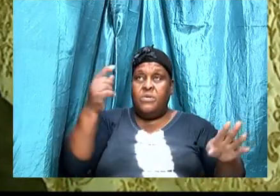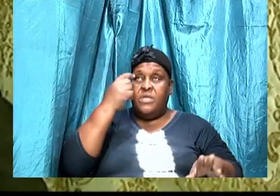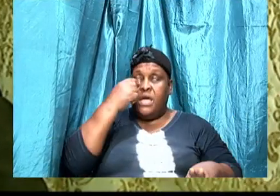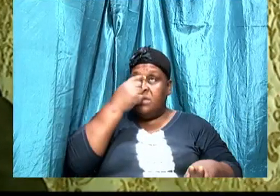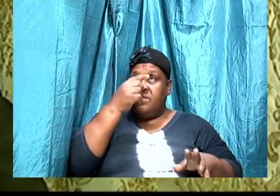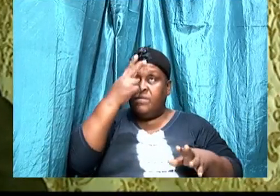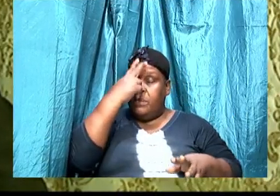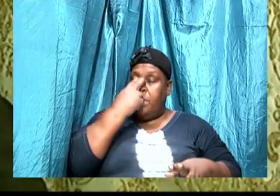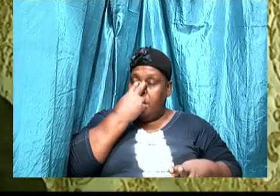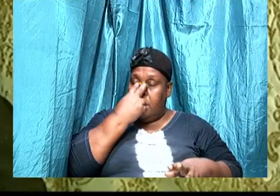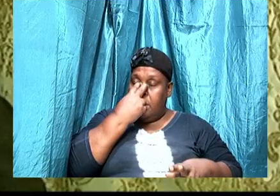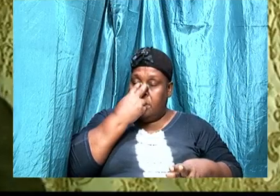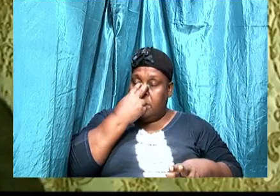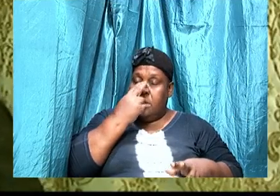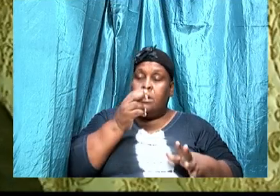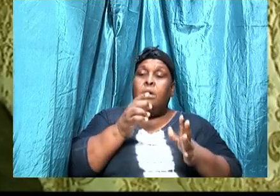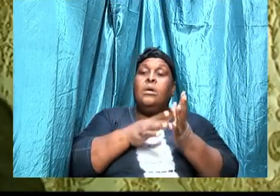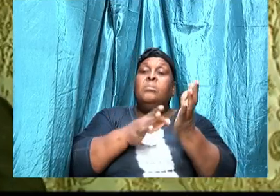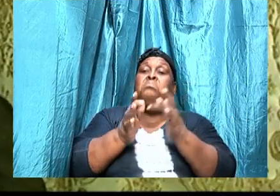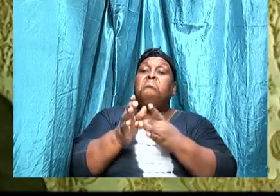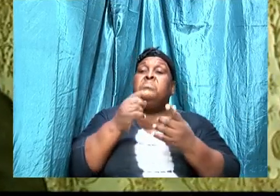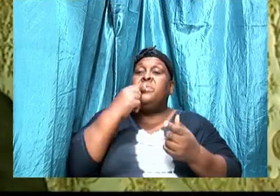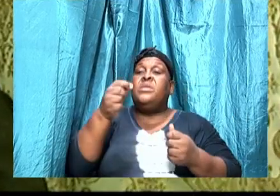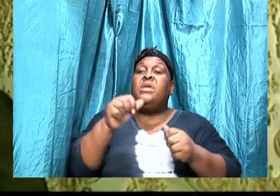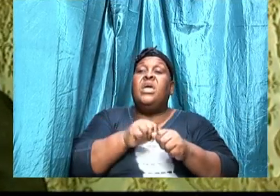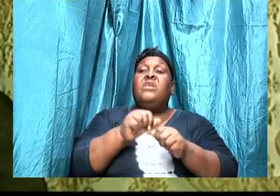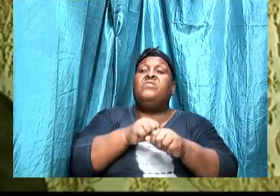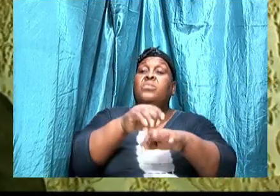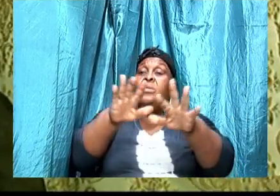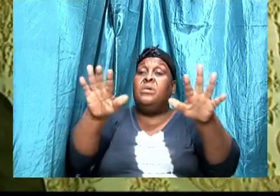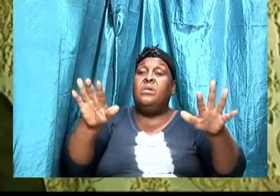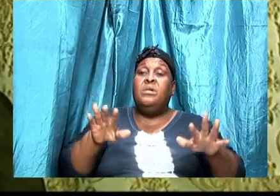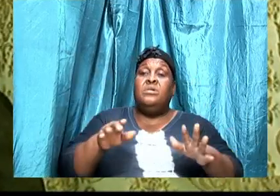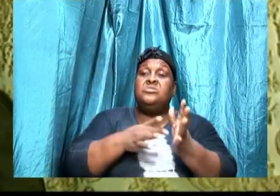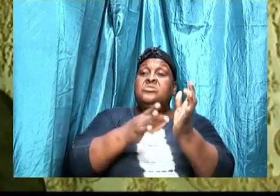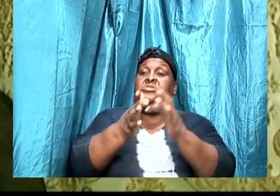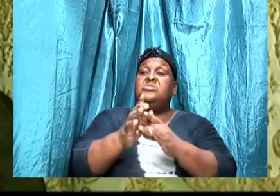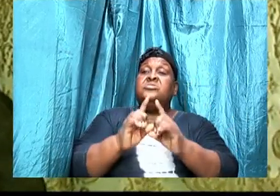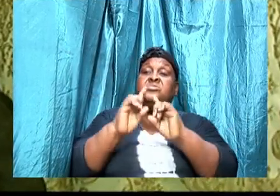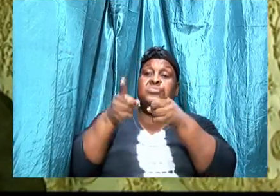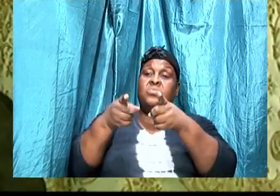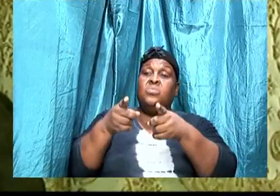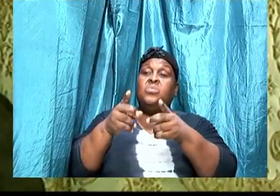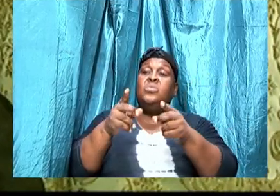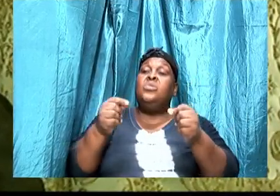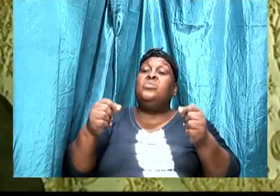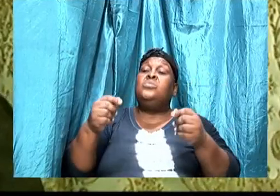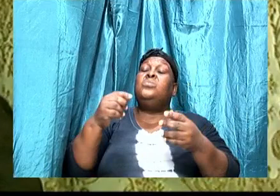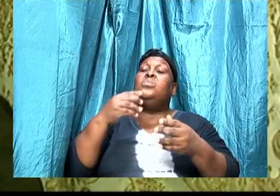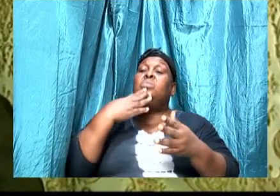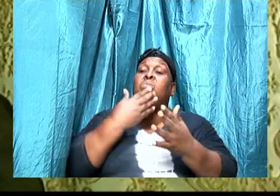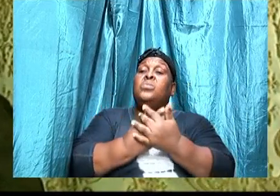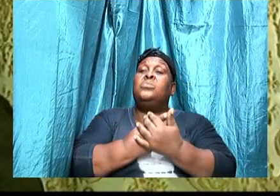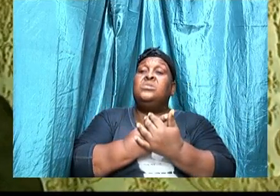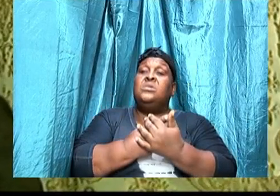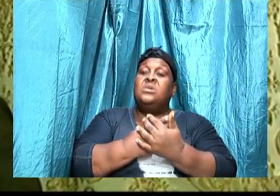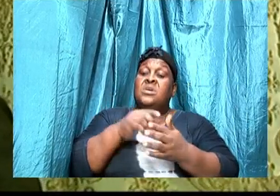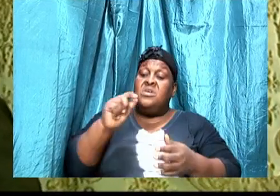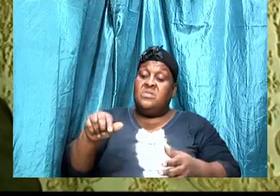went, he was doing good. And this same power is available in the